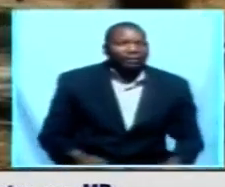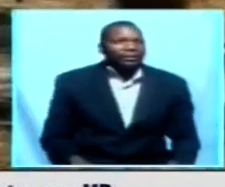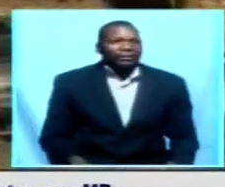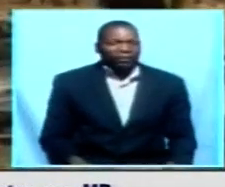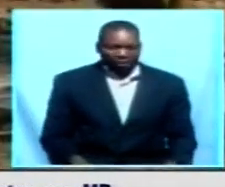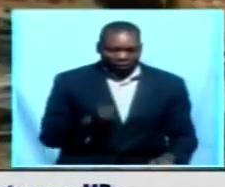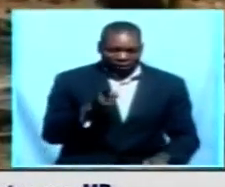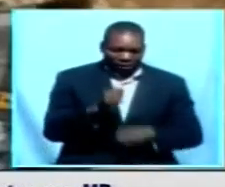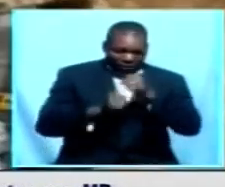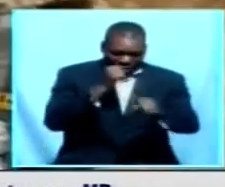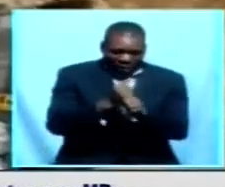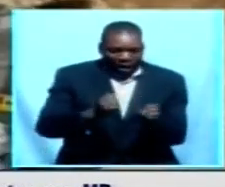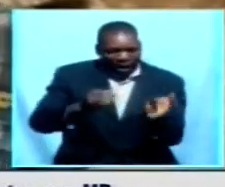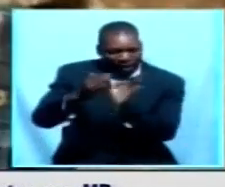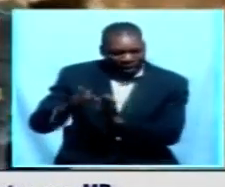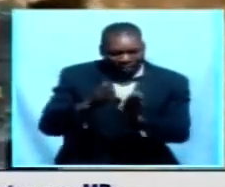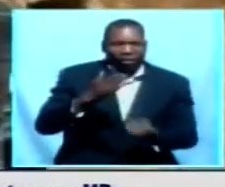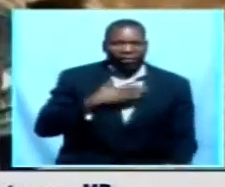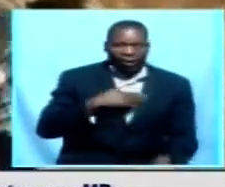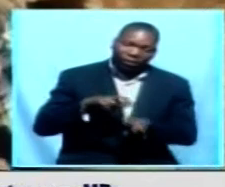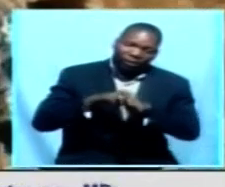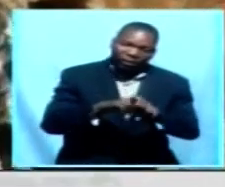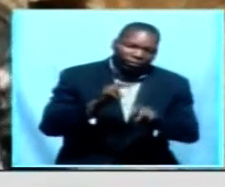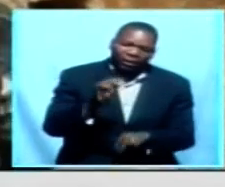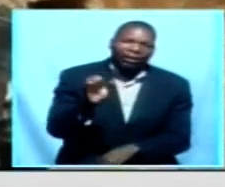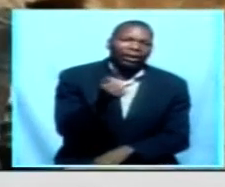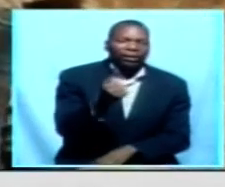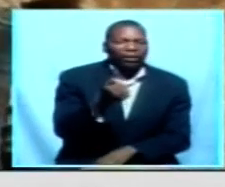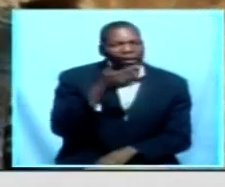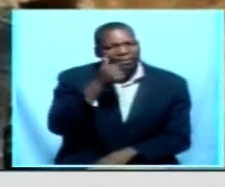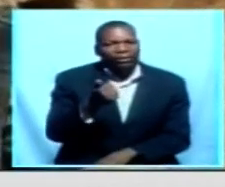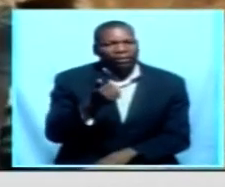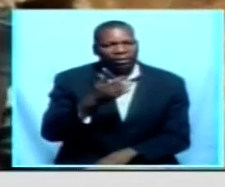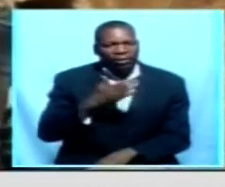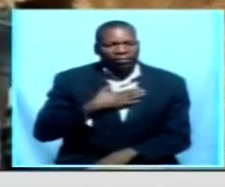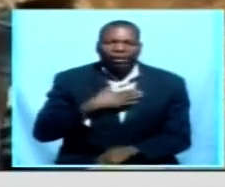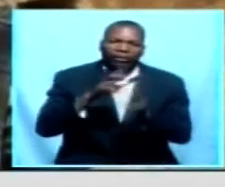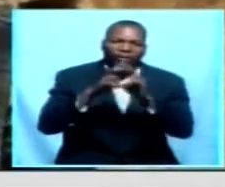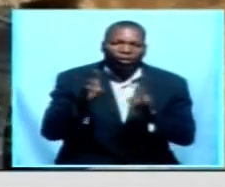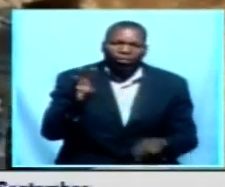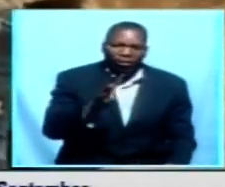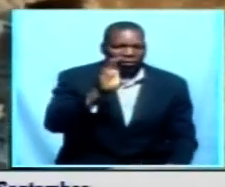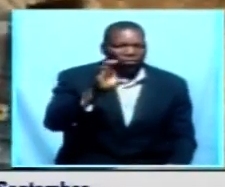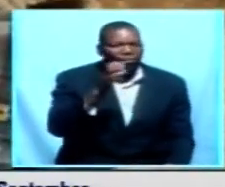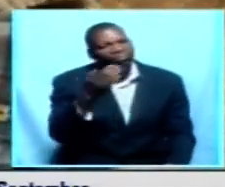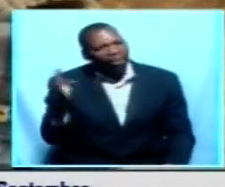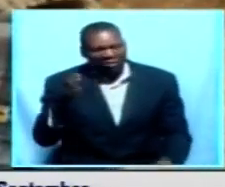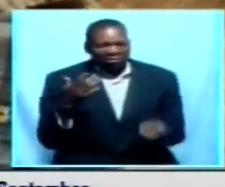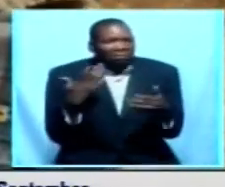year. Ngati napiza transport nifuna burira mo kwatu western. Na upanyitama inachitika